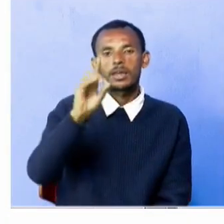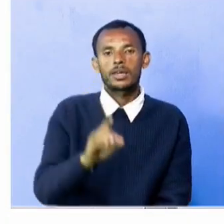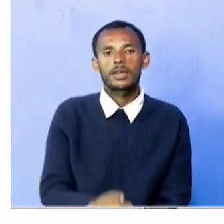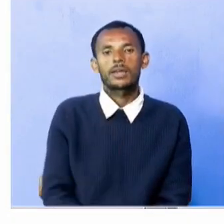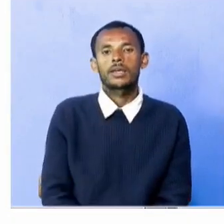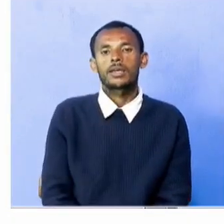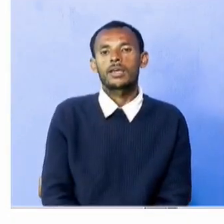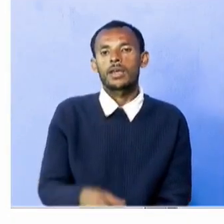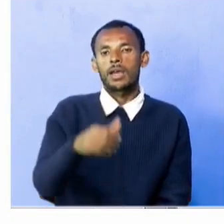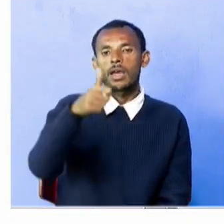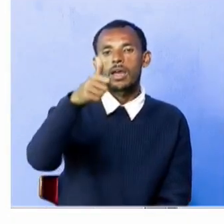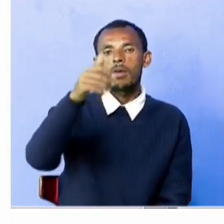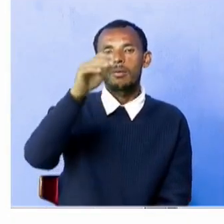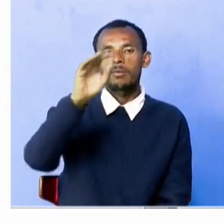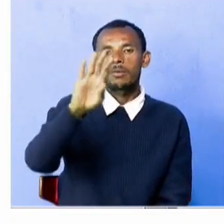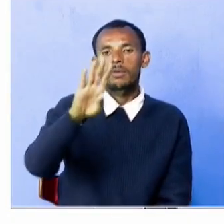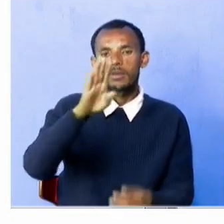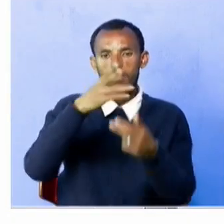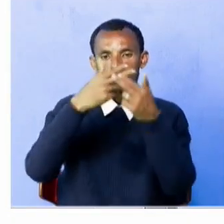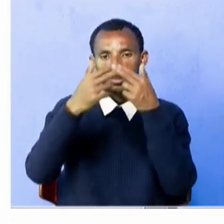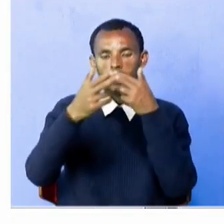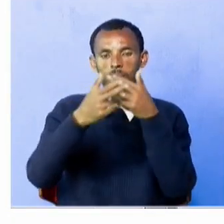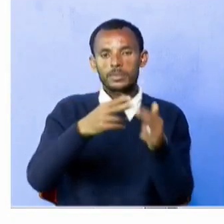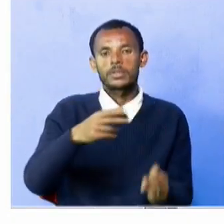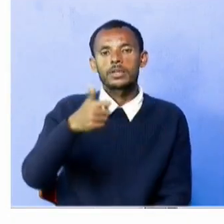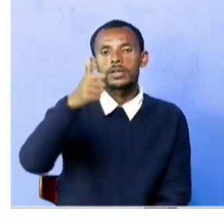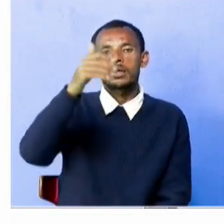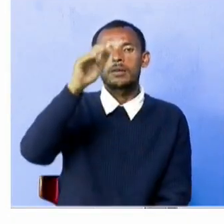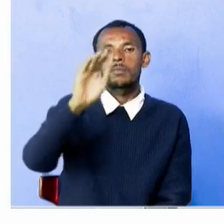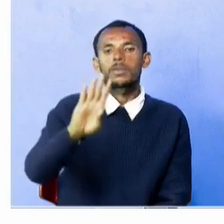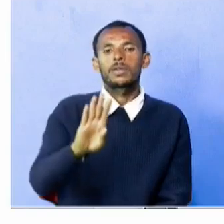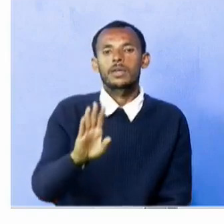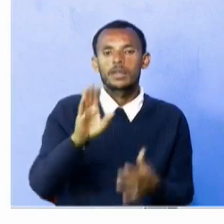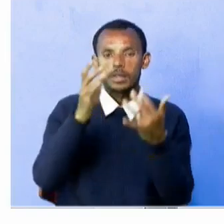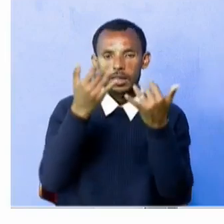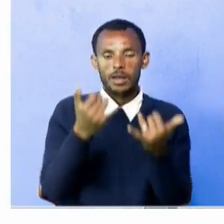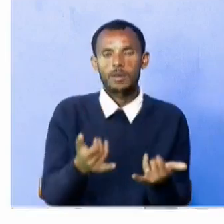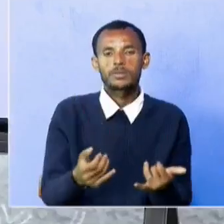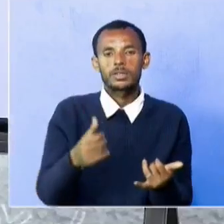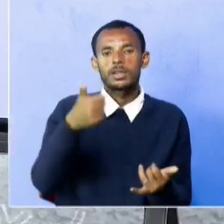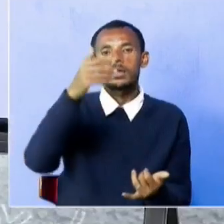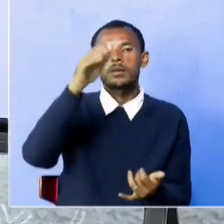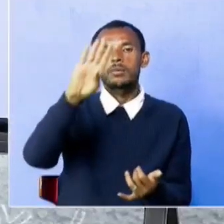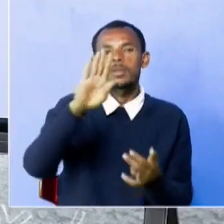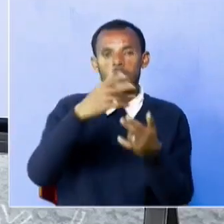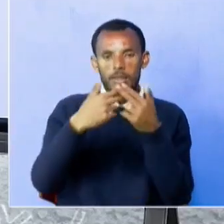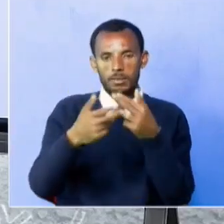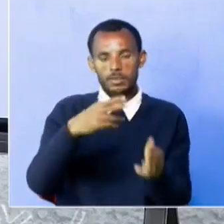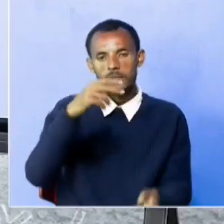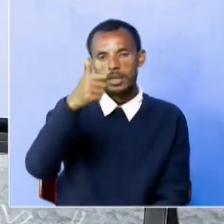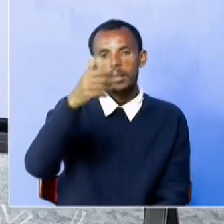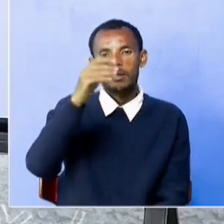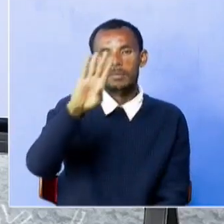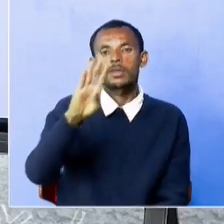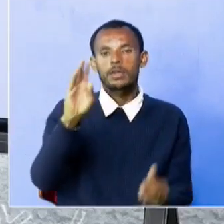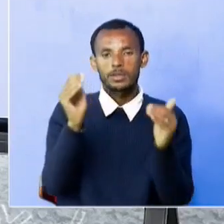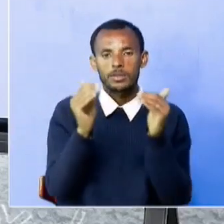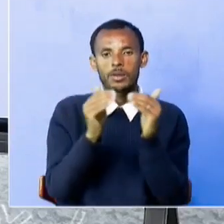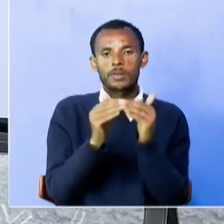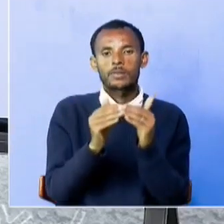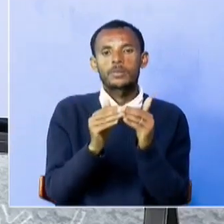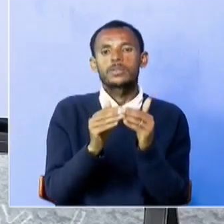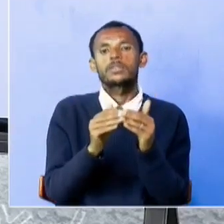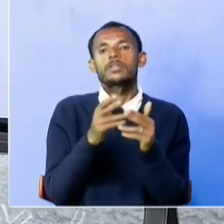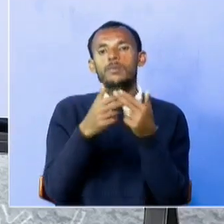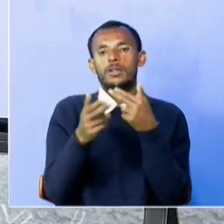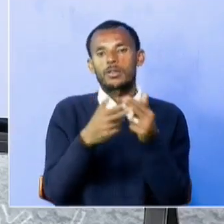AB times AB, right? Now, AB times AB is something, the product of